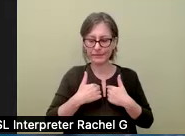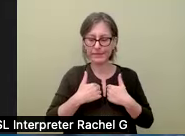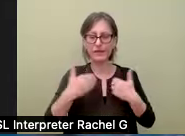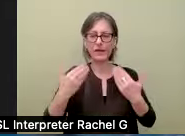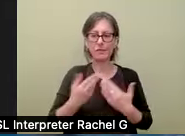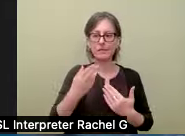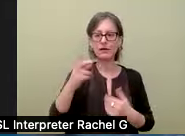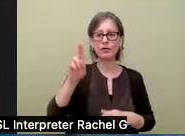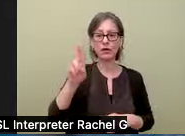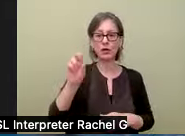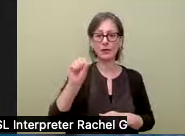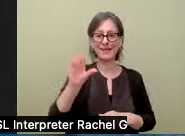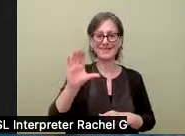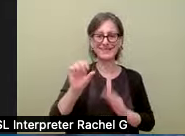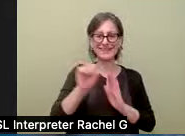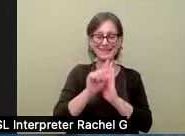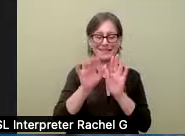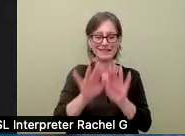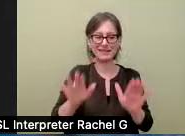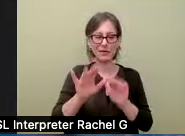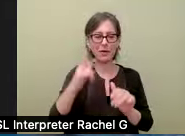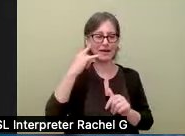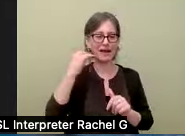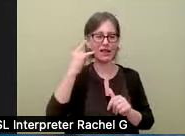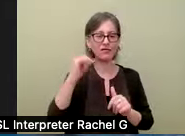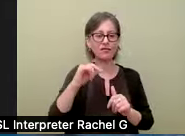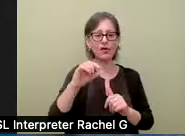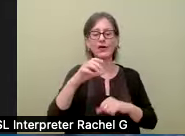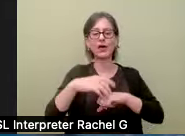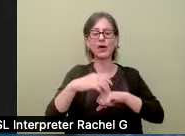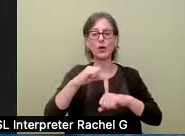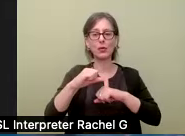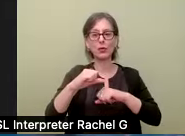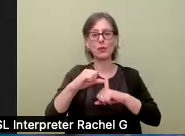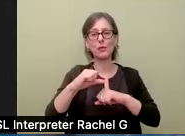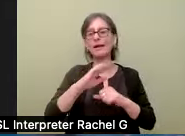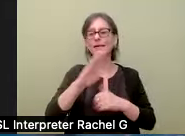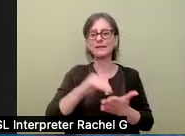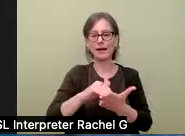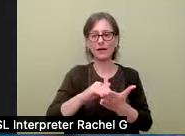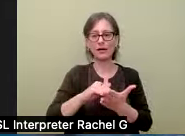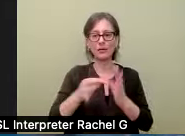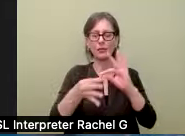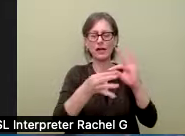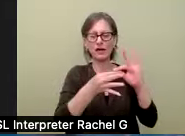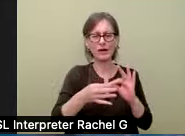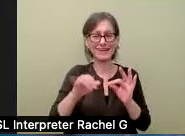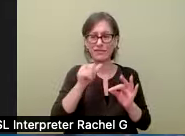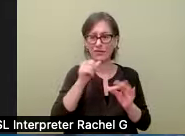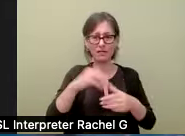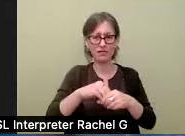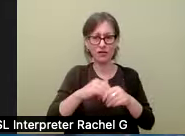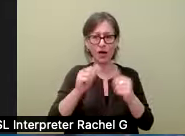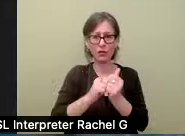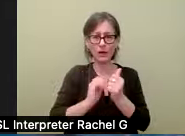USC statewide California Earthquake Center, where we coordinate activities statewide with ECA. If you're not a member of the Earthquake Country